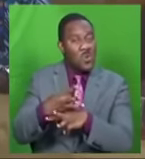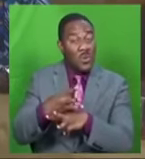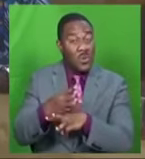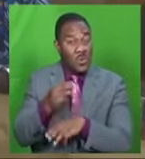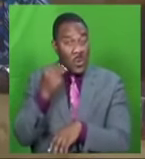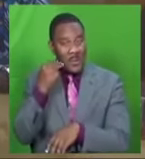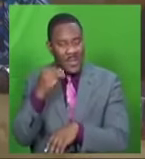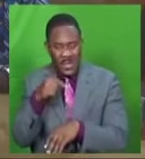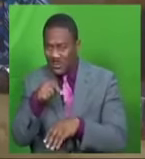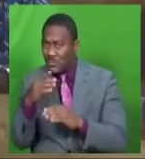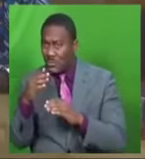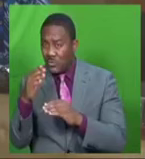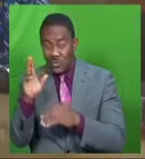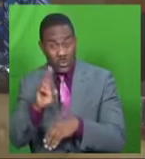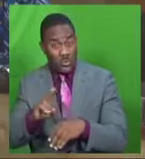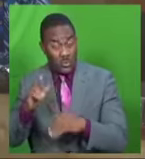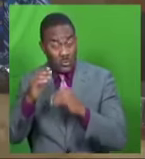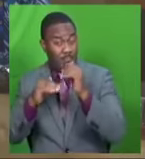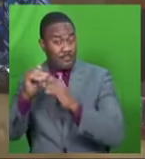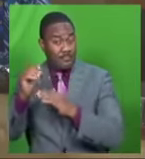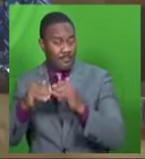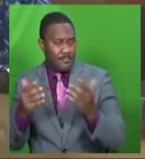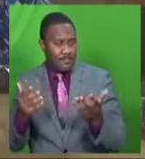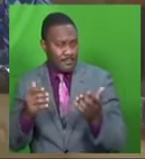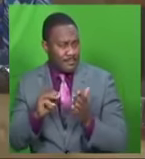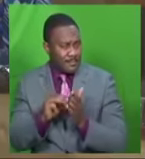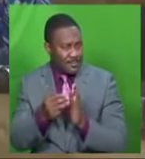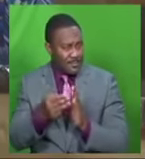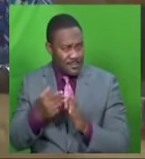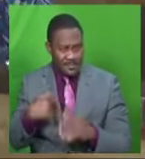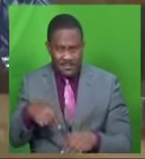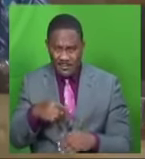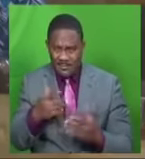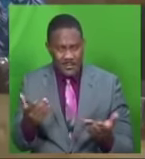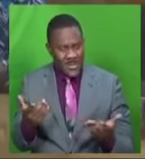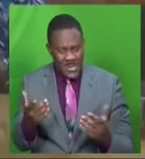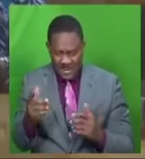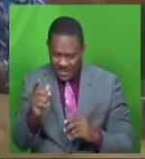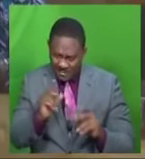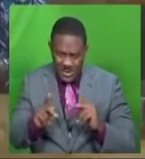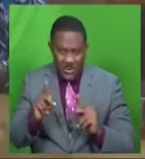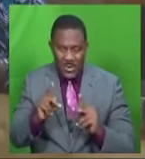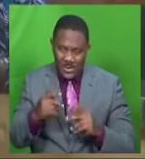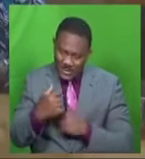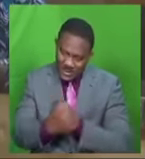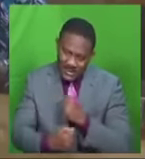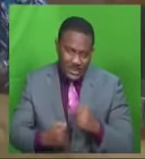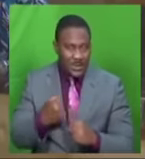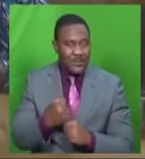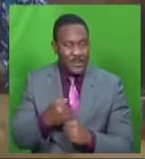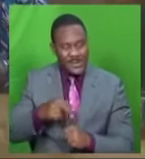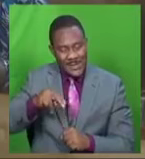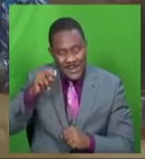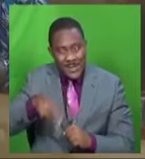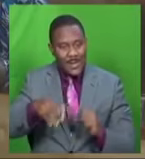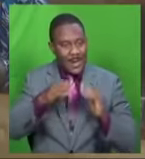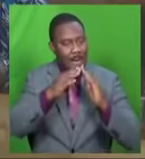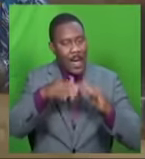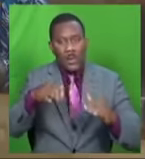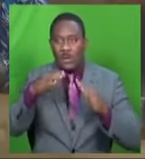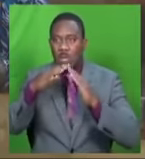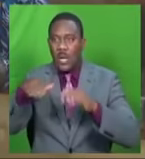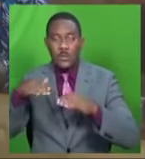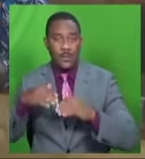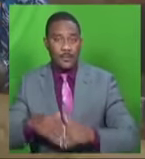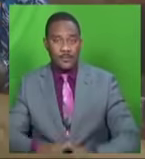structures. So it tells you that Ghanaians are in dire need of houses. And